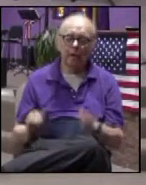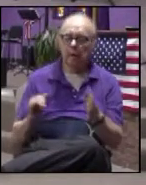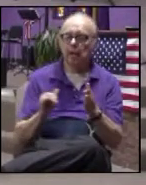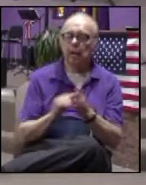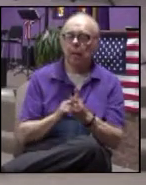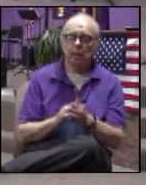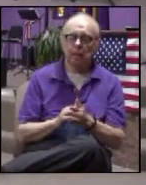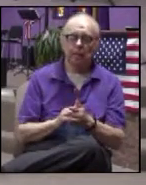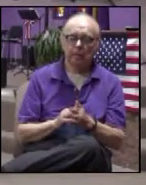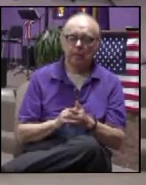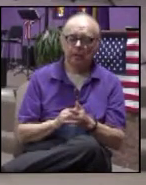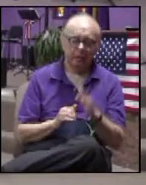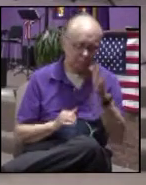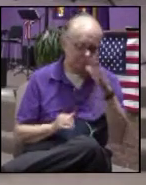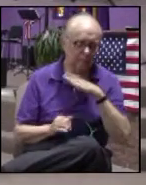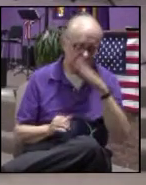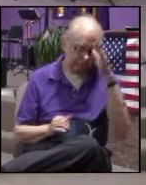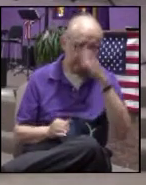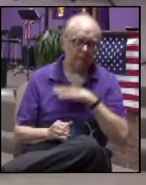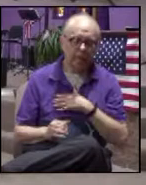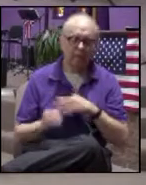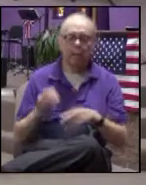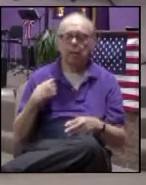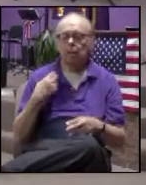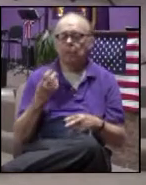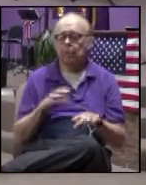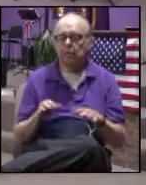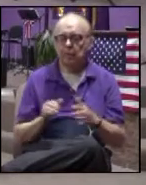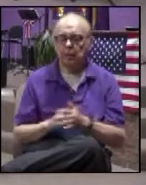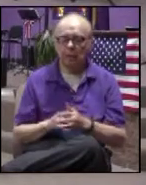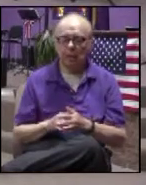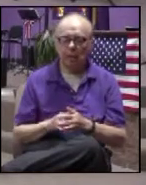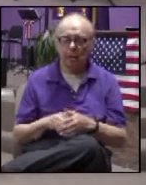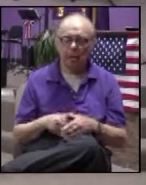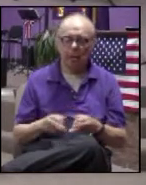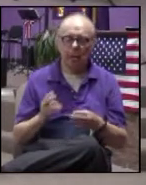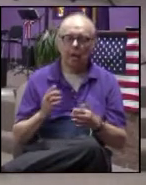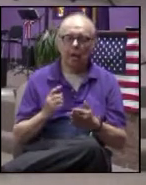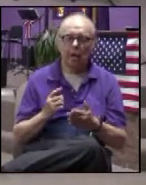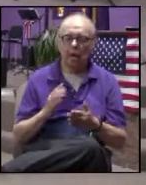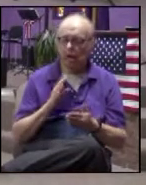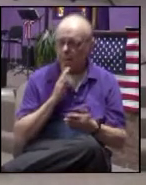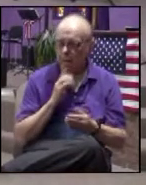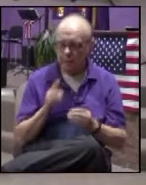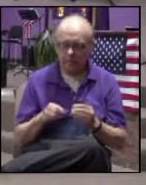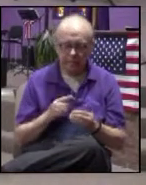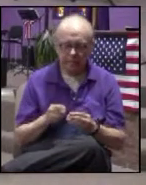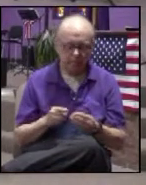That's, ladies and gentlemen, is what we are to do. So let's talk about